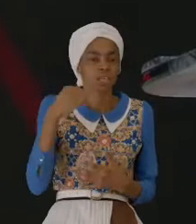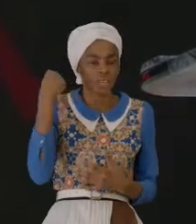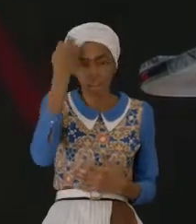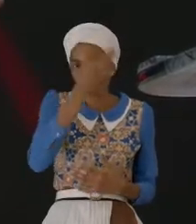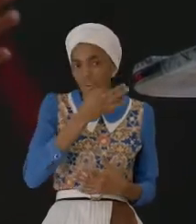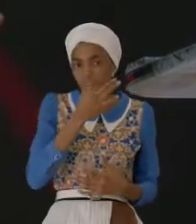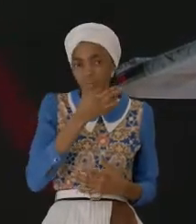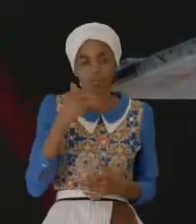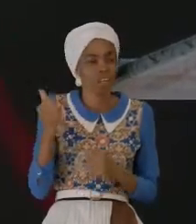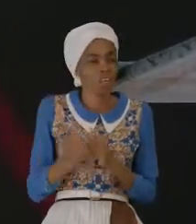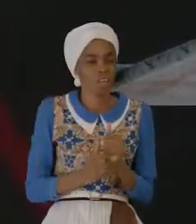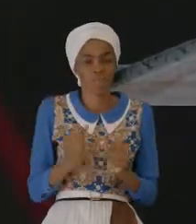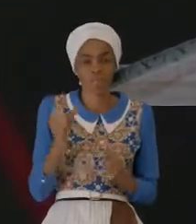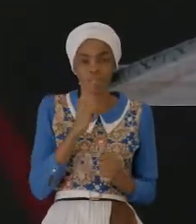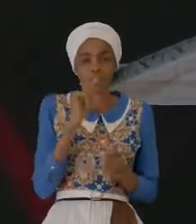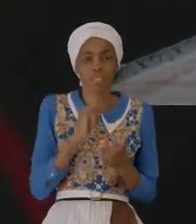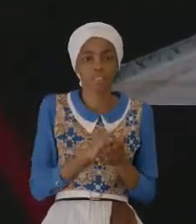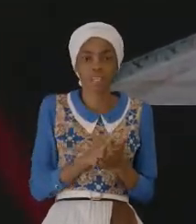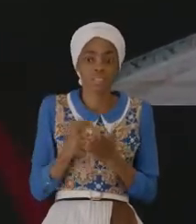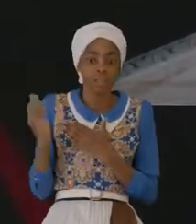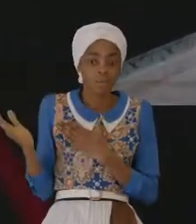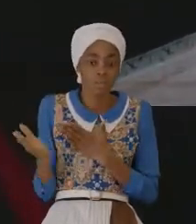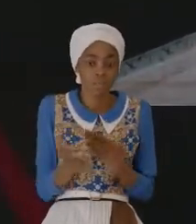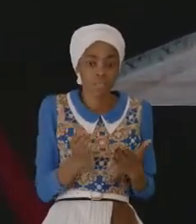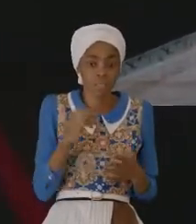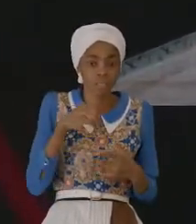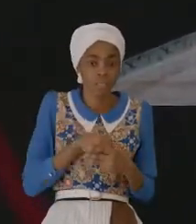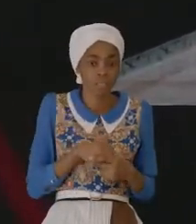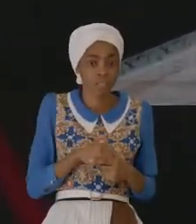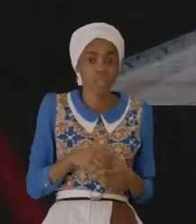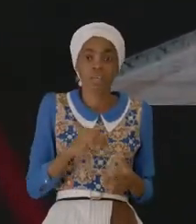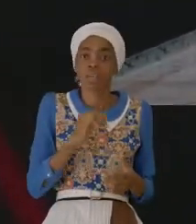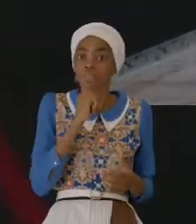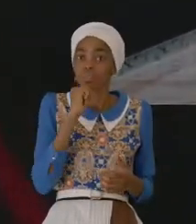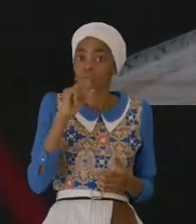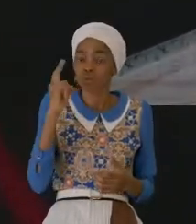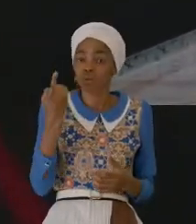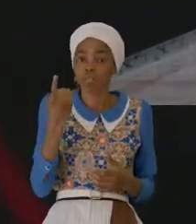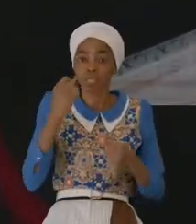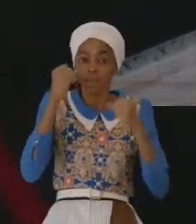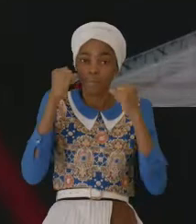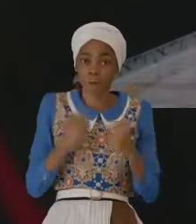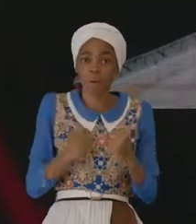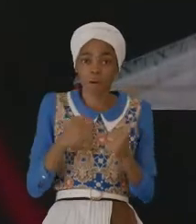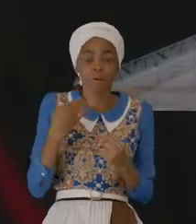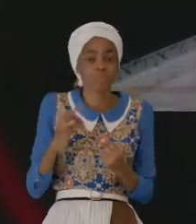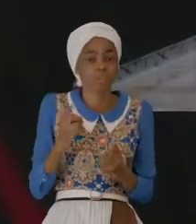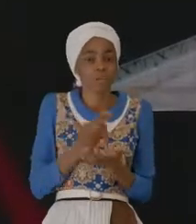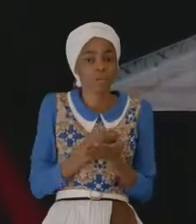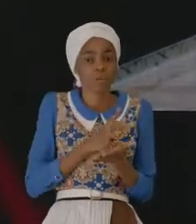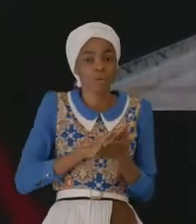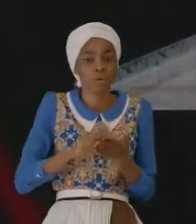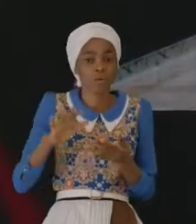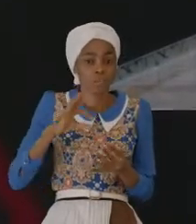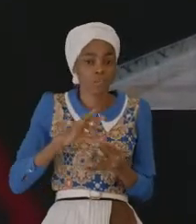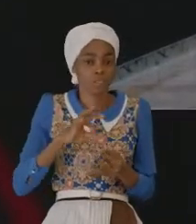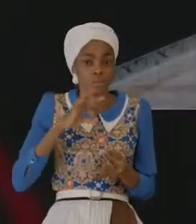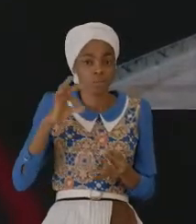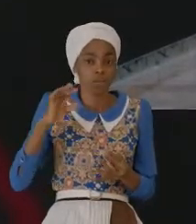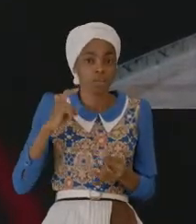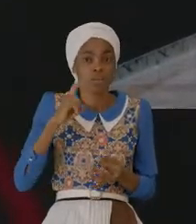that they bring in not only the power of the Holy Ghost he must visit somebody